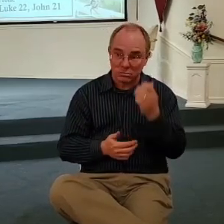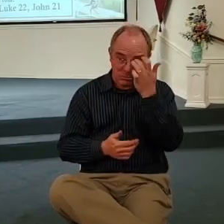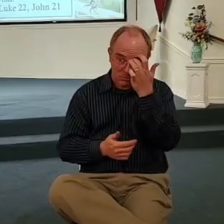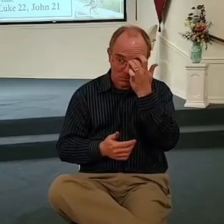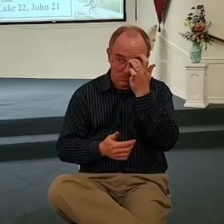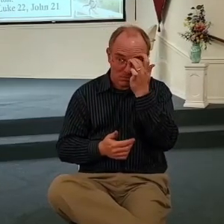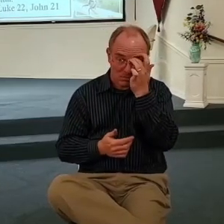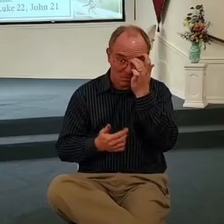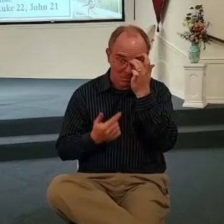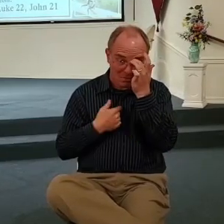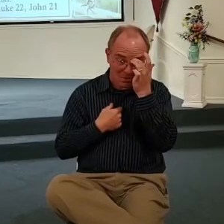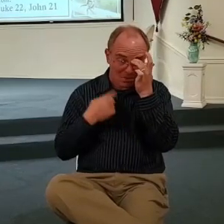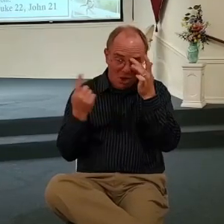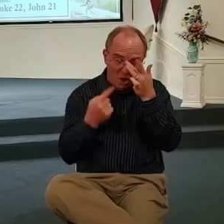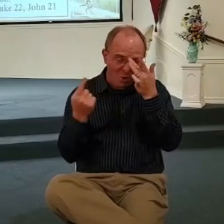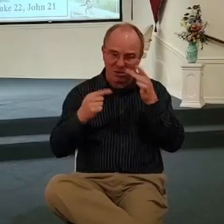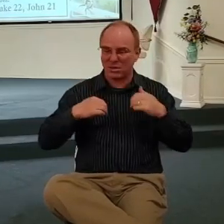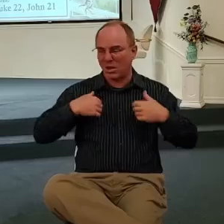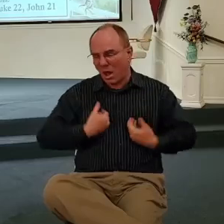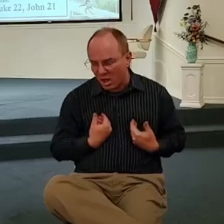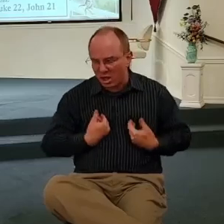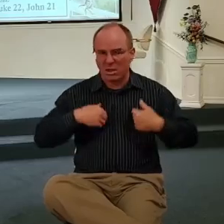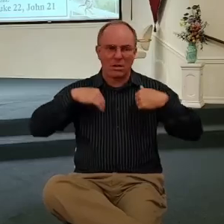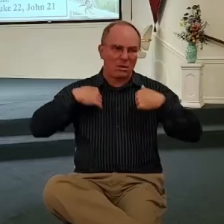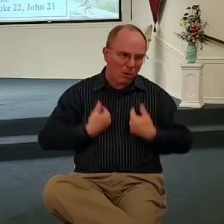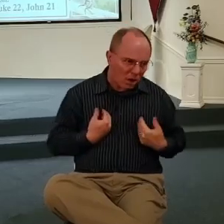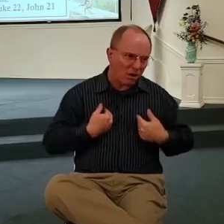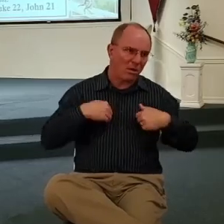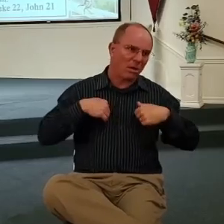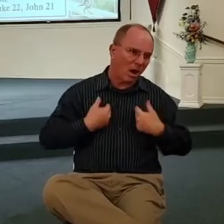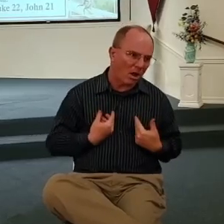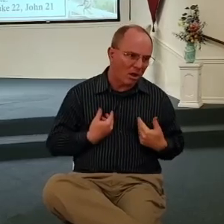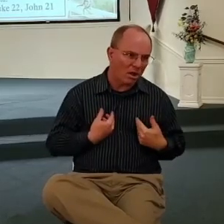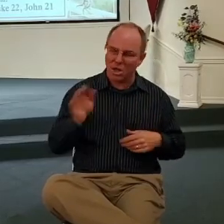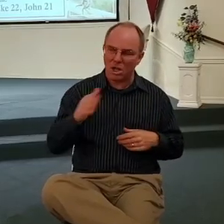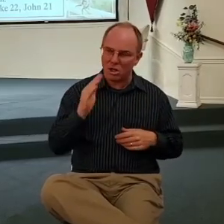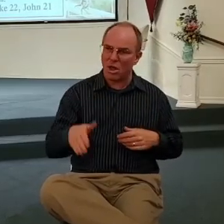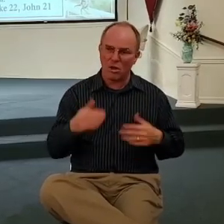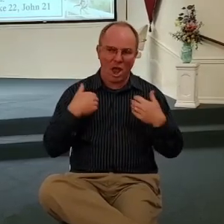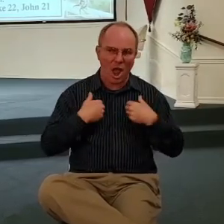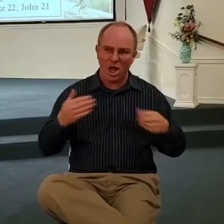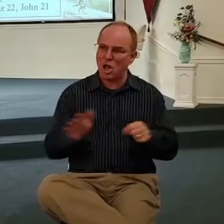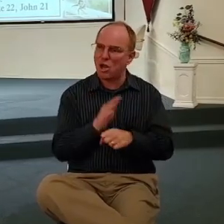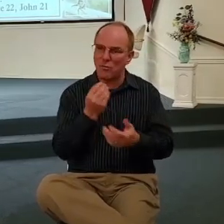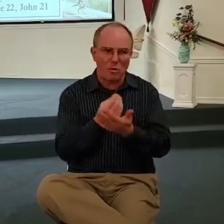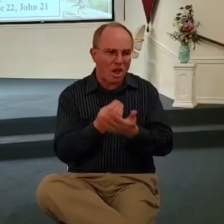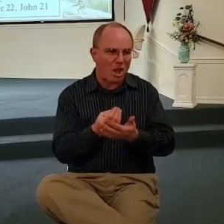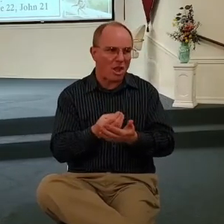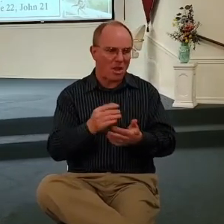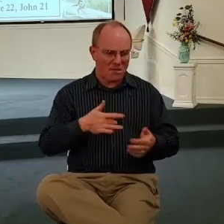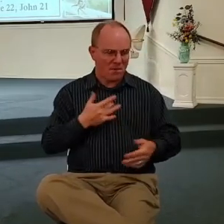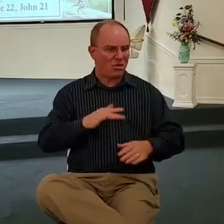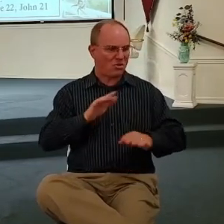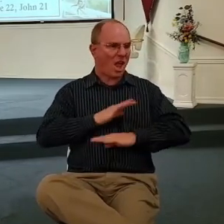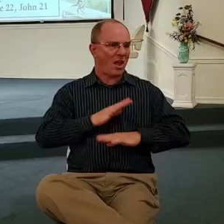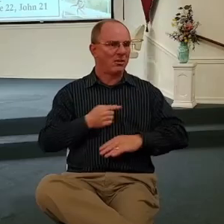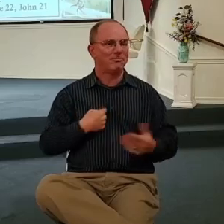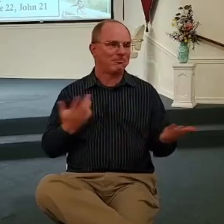I was constantly exhausted, and never did I have enough money to satisfy the